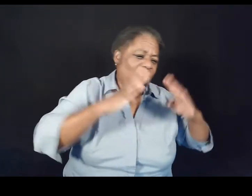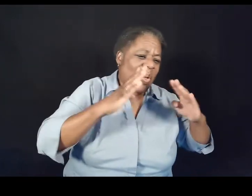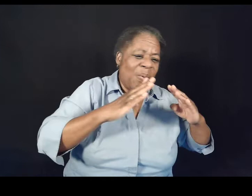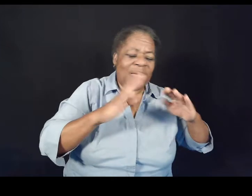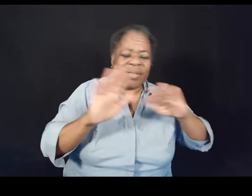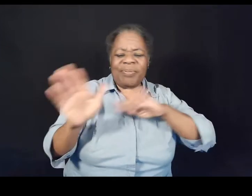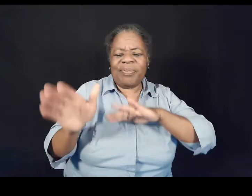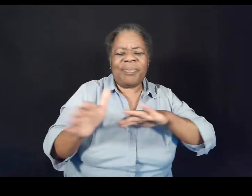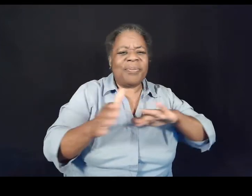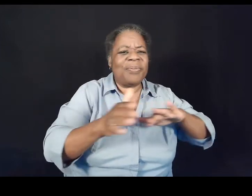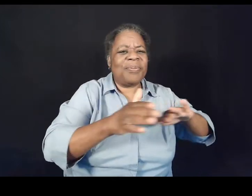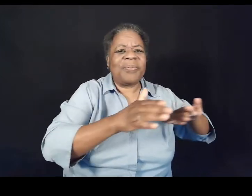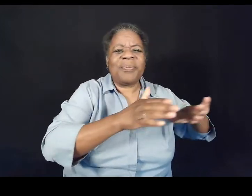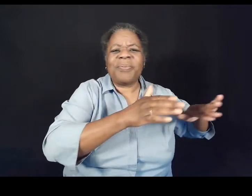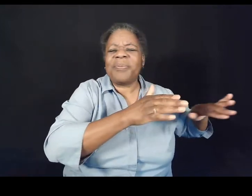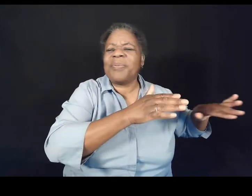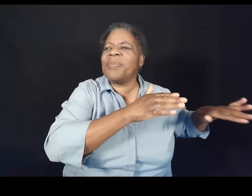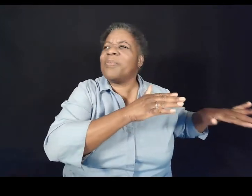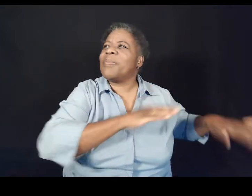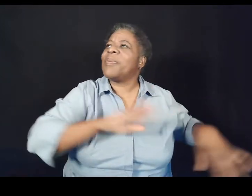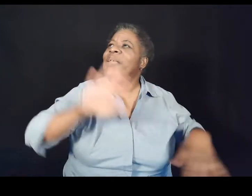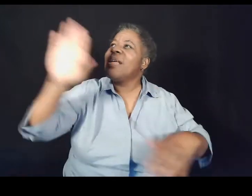be glory after